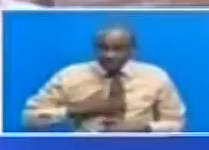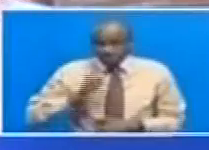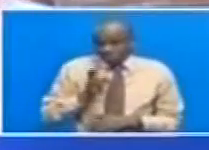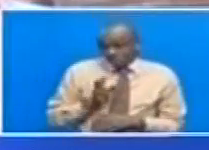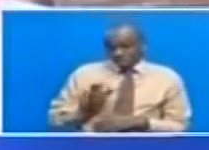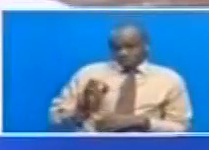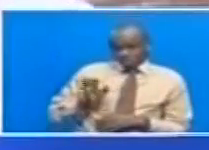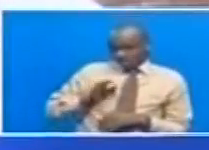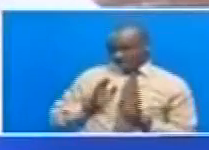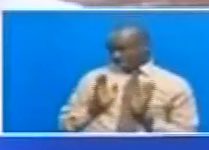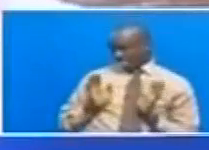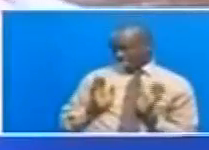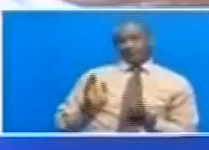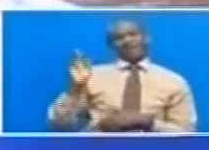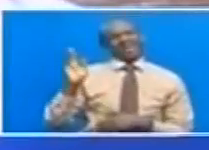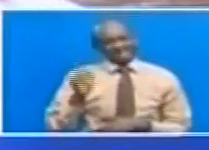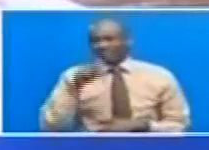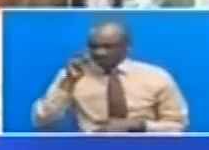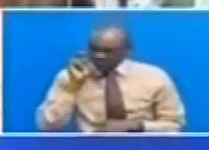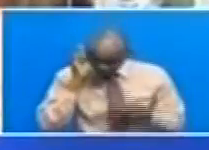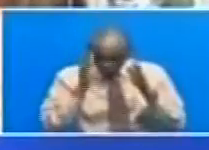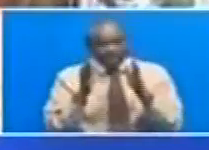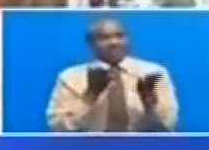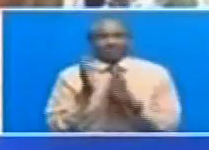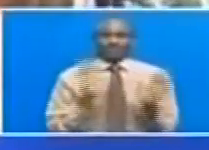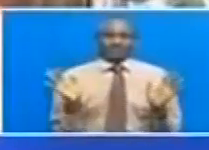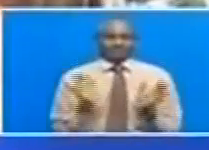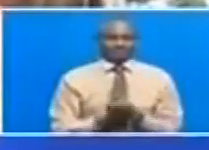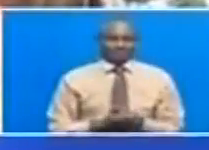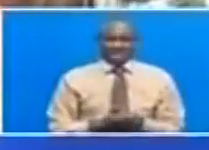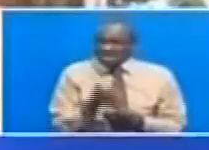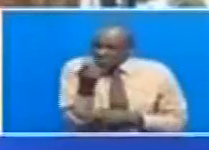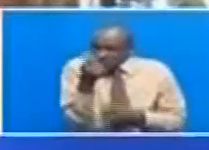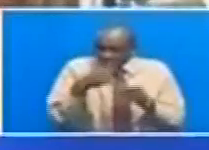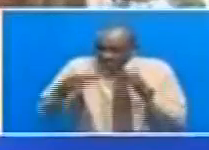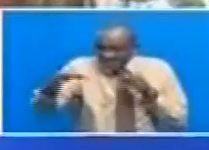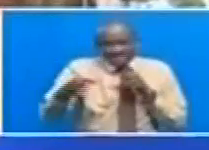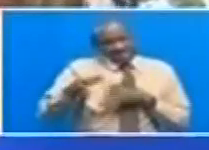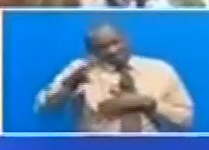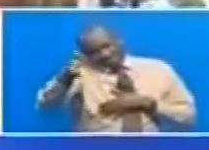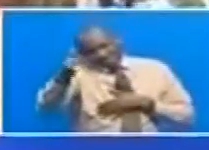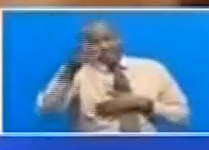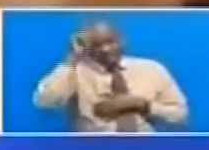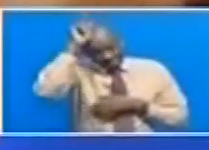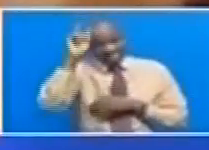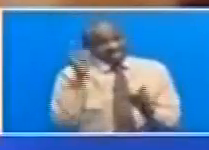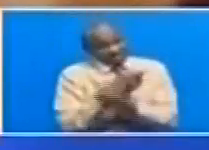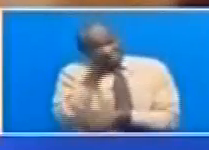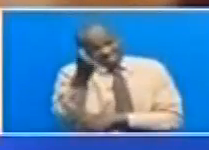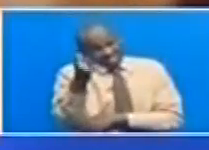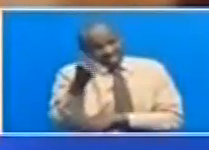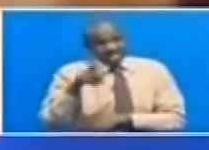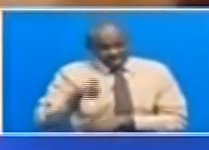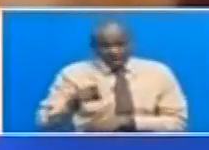the outward appearance, but the service being delivered. A few meters away in Mendililo village, Kwambai has